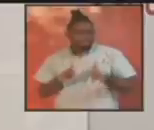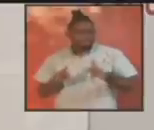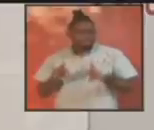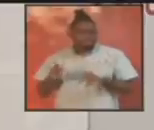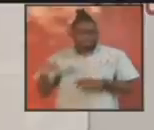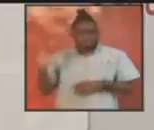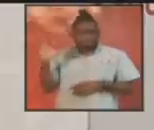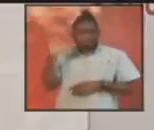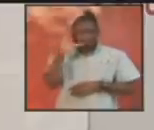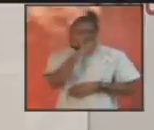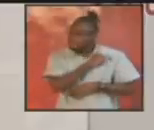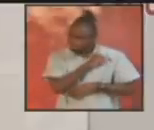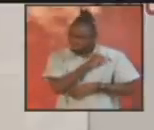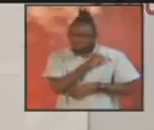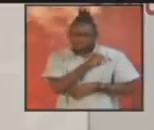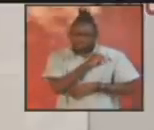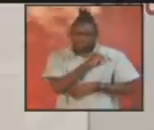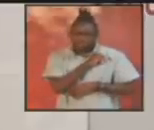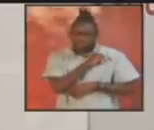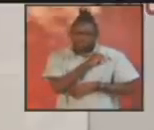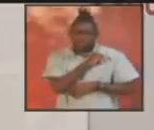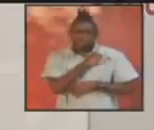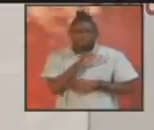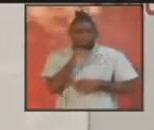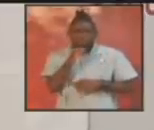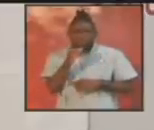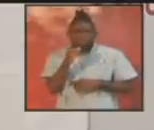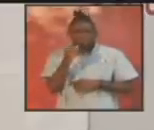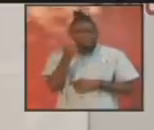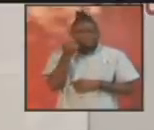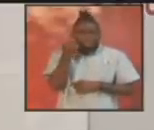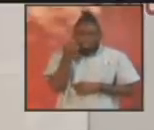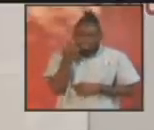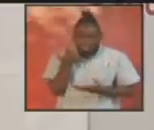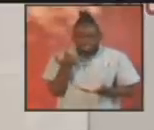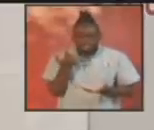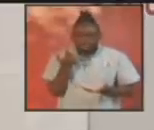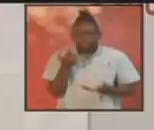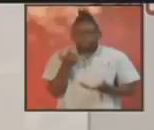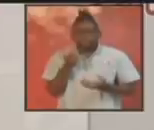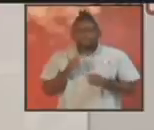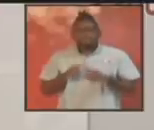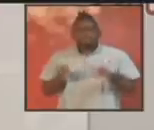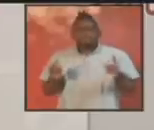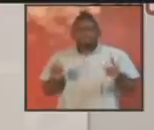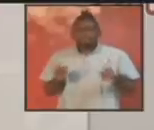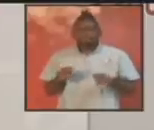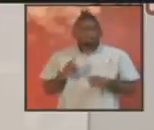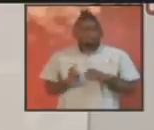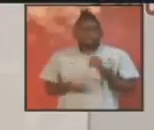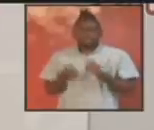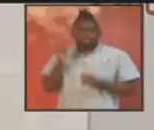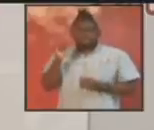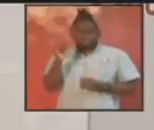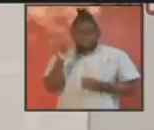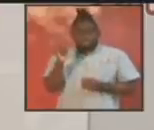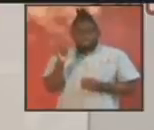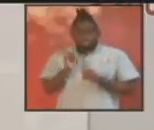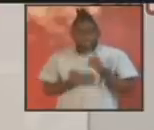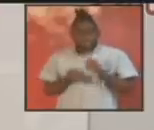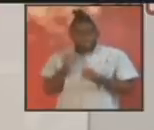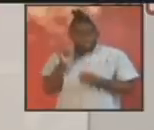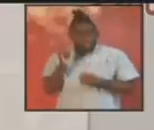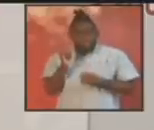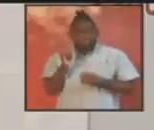coverage of this situation. And it is not as if Trinidad and Tobago is without